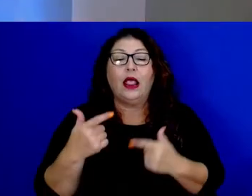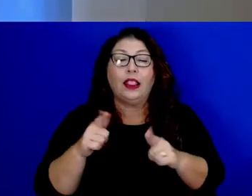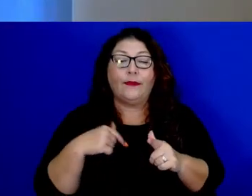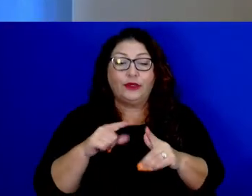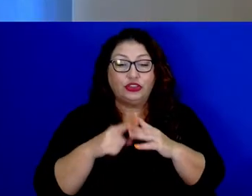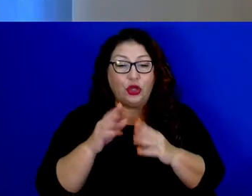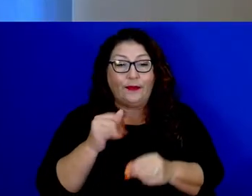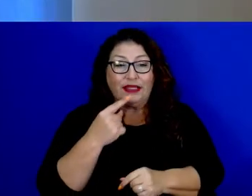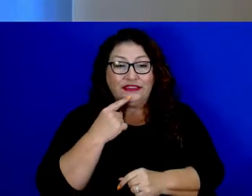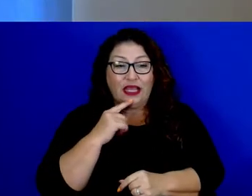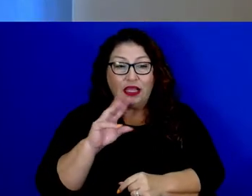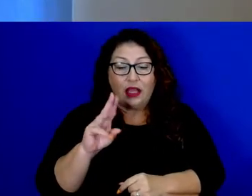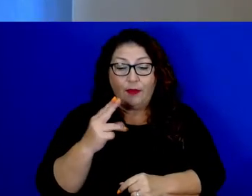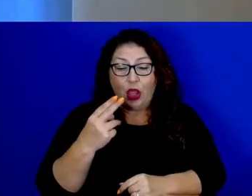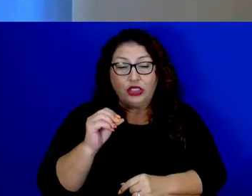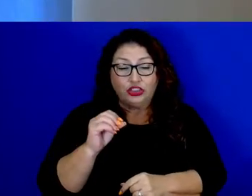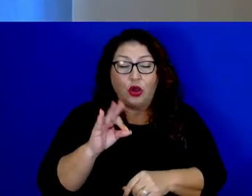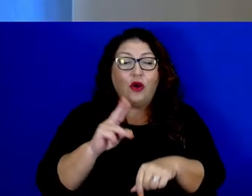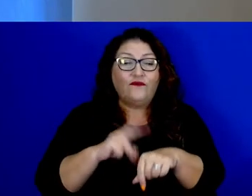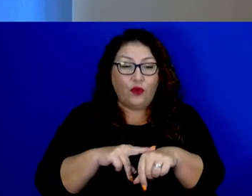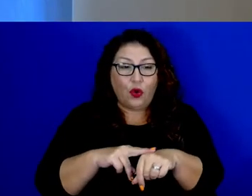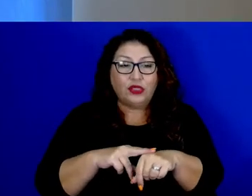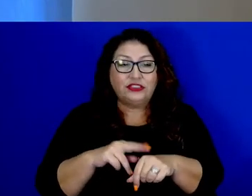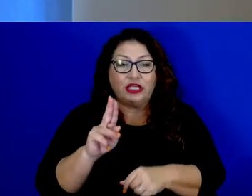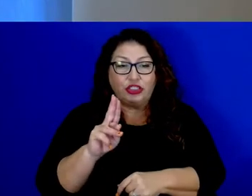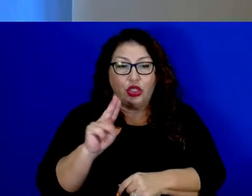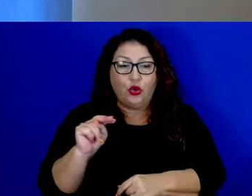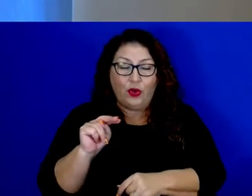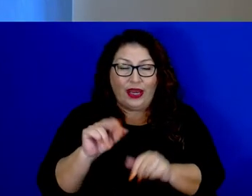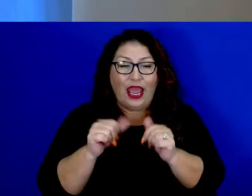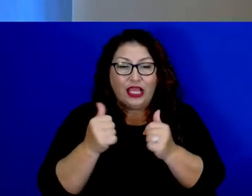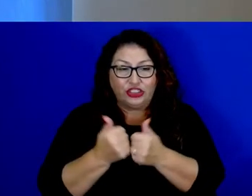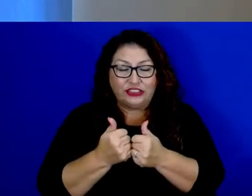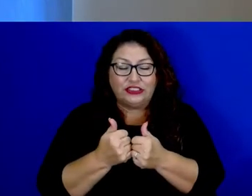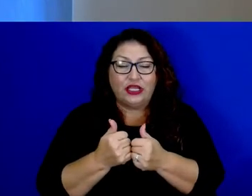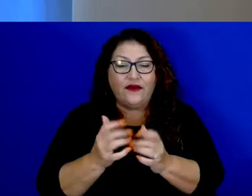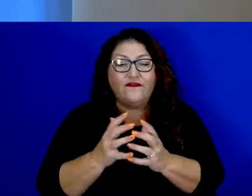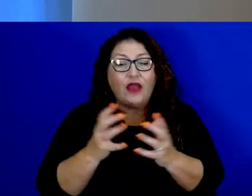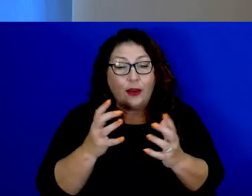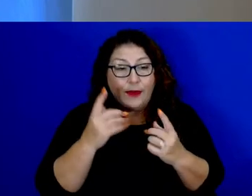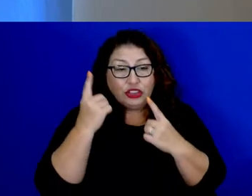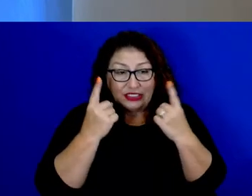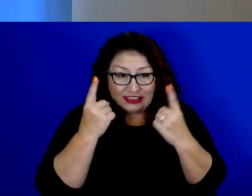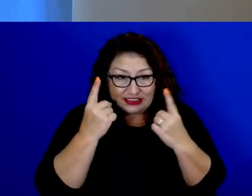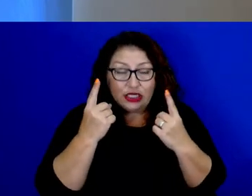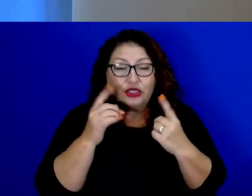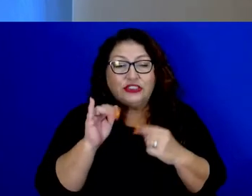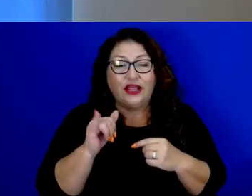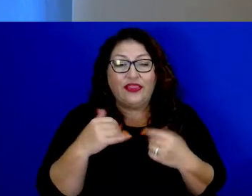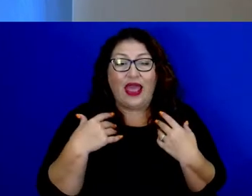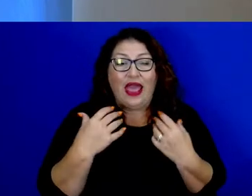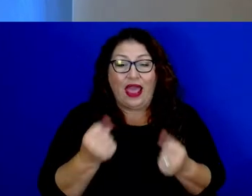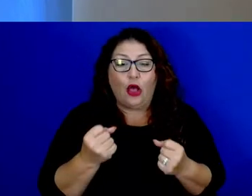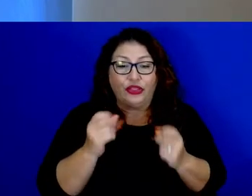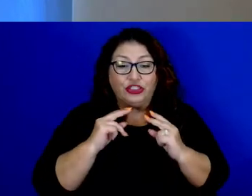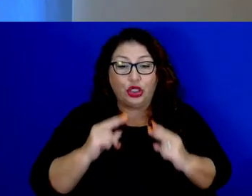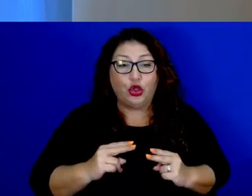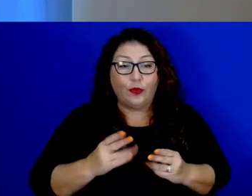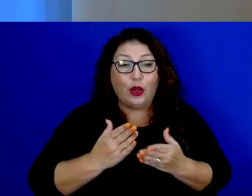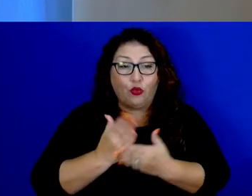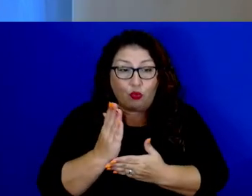of course, as a UN agency, very much considers that health is a human right, and that where you have